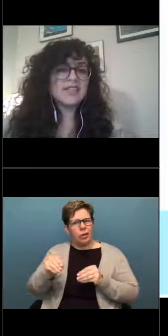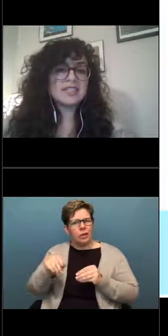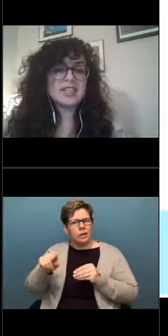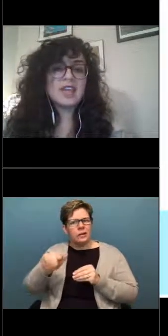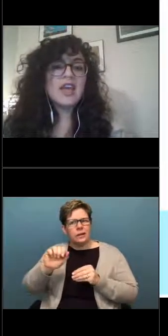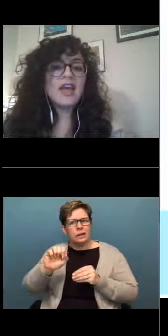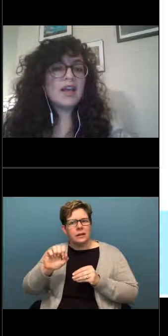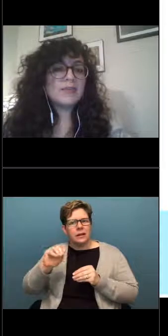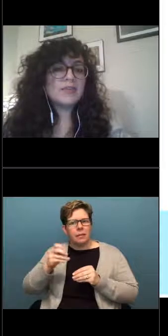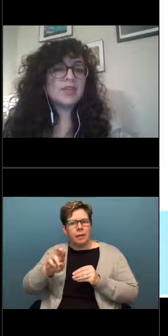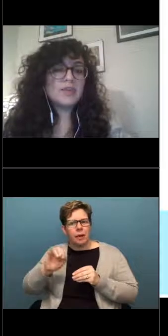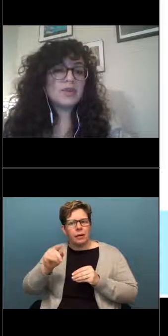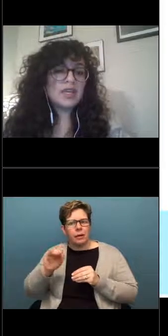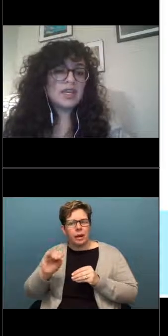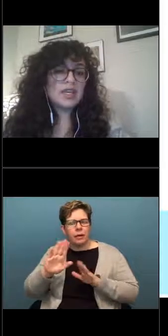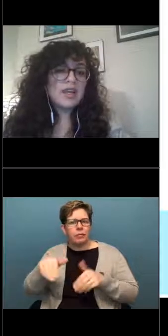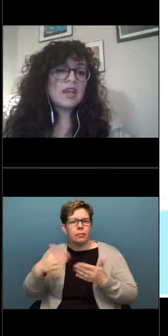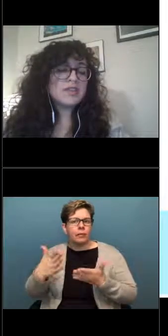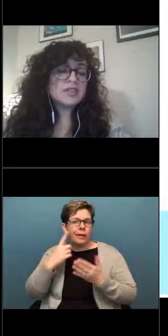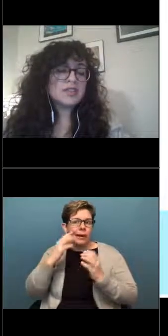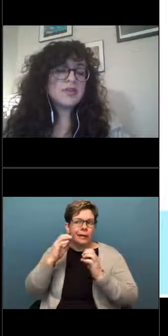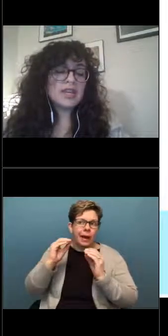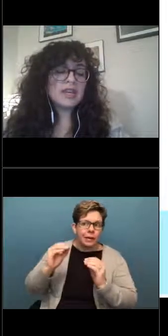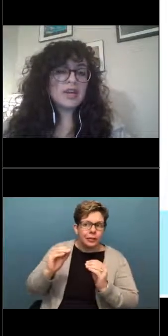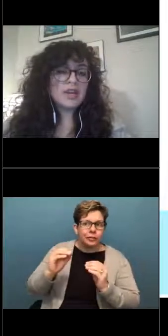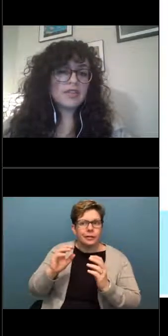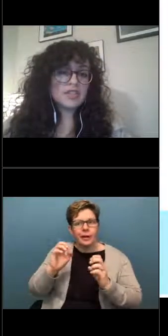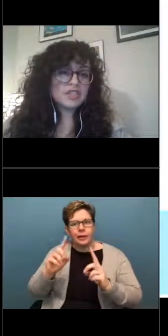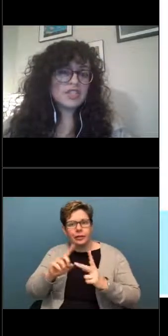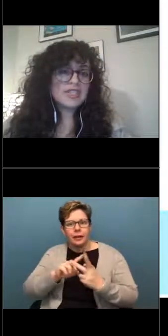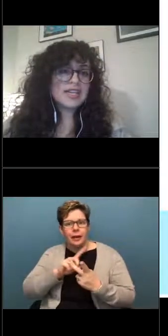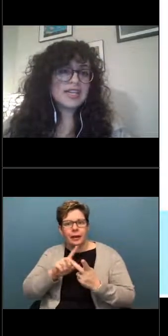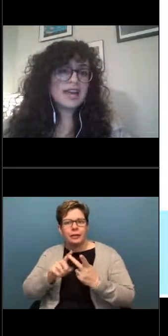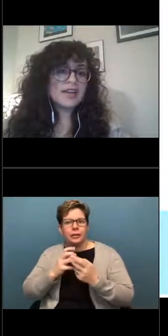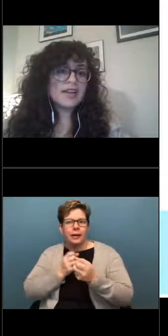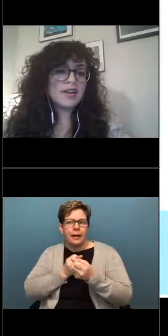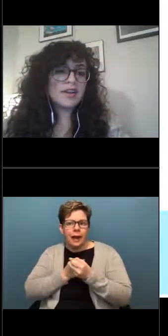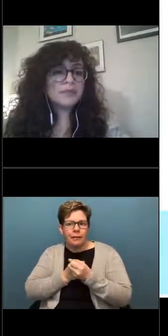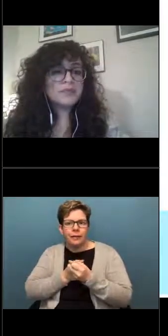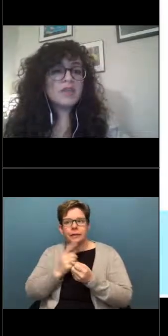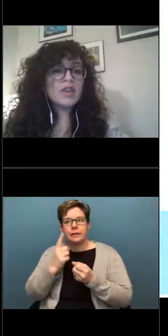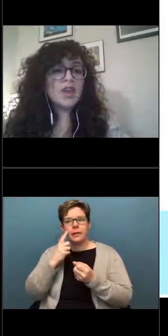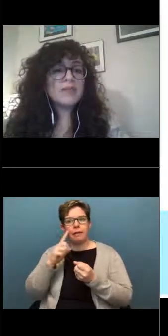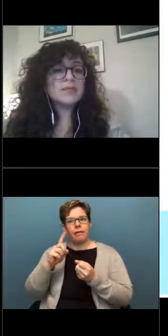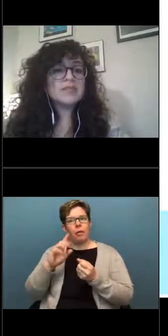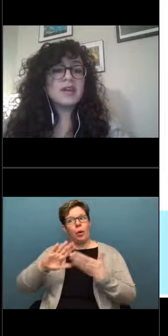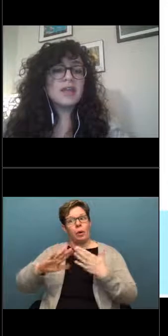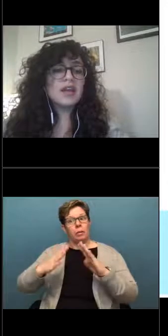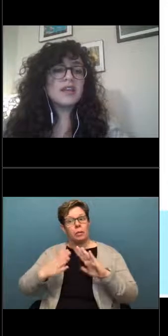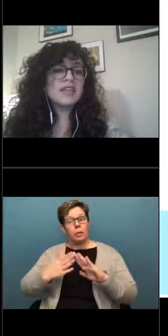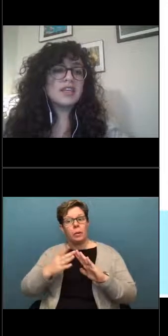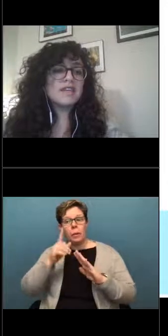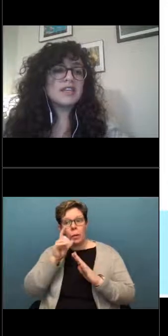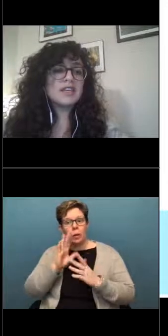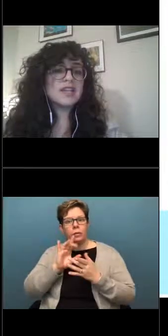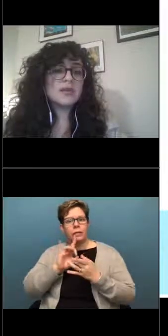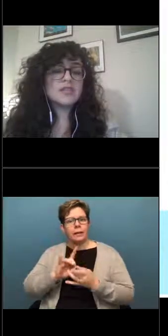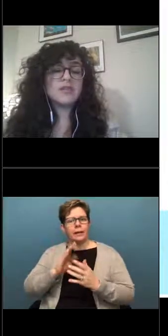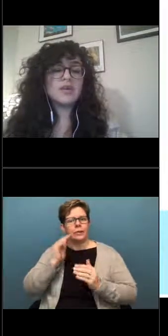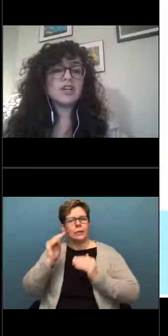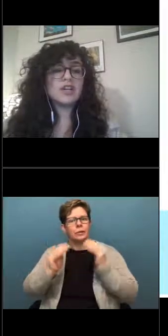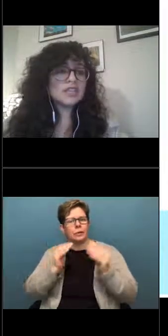and advocacy for the community for adults with behavioral health conditions in Idaho. Some of the